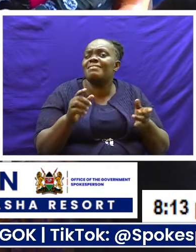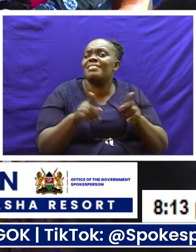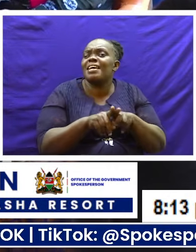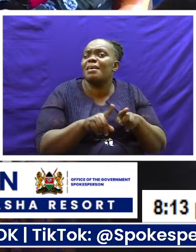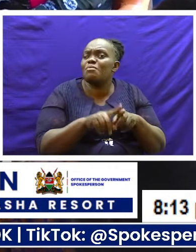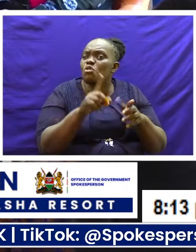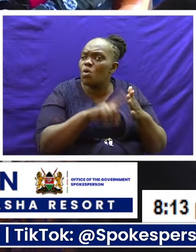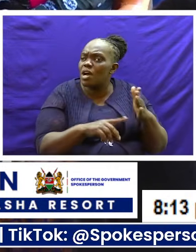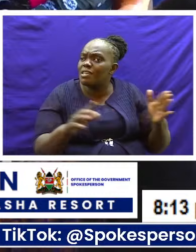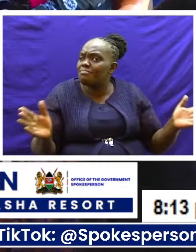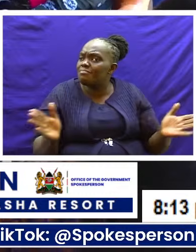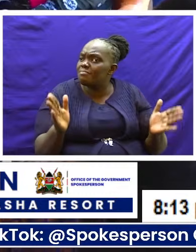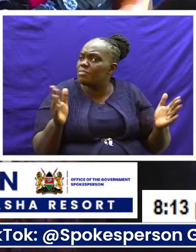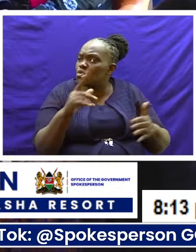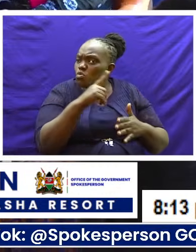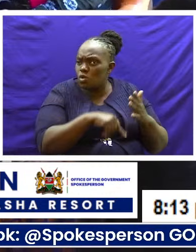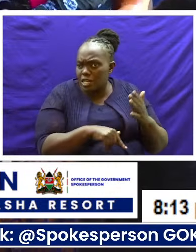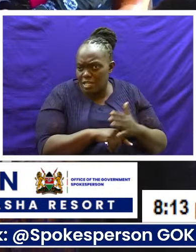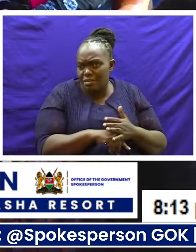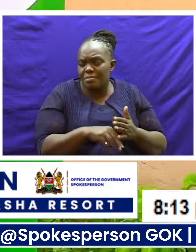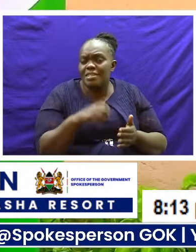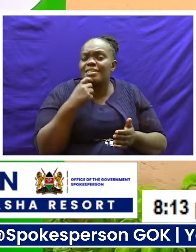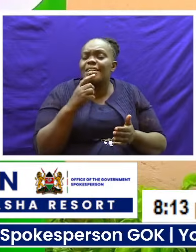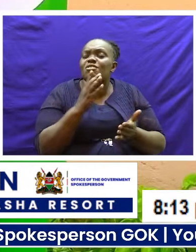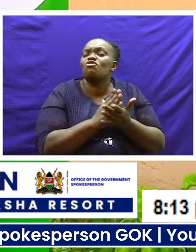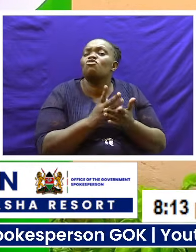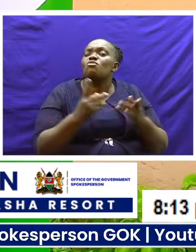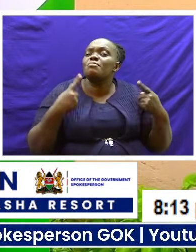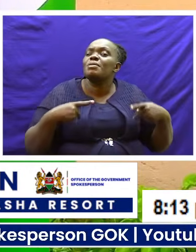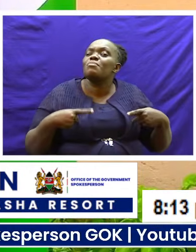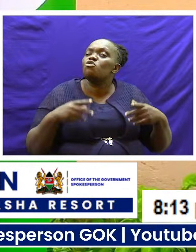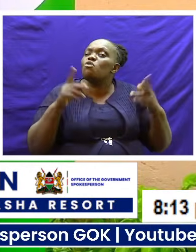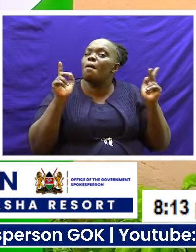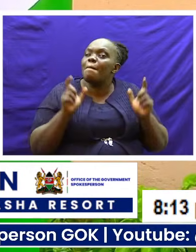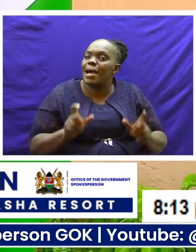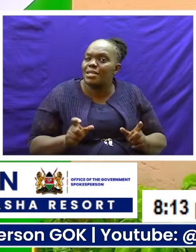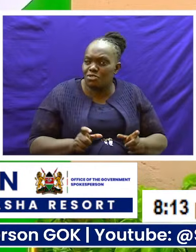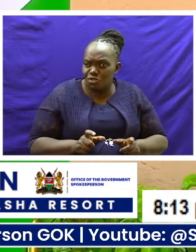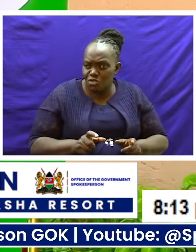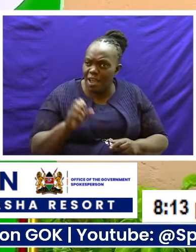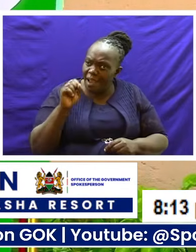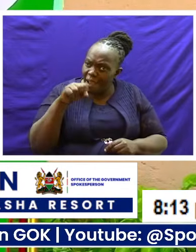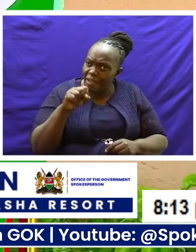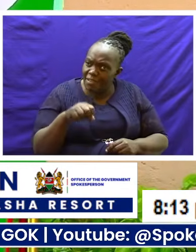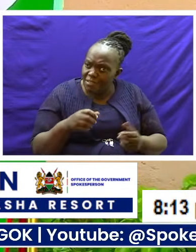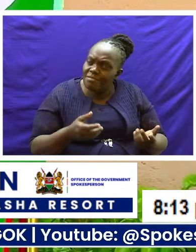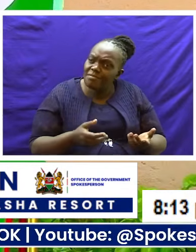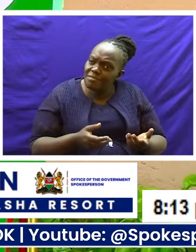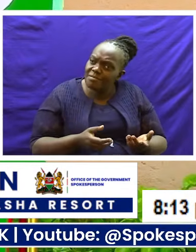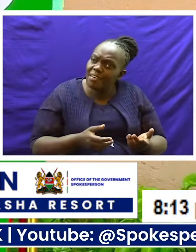inspires you? I would say I'm a people person. You're a people person. Yes, and